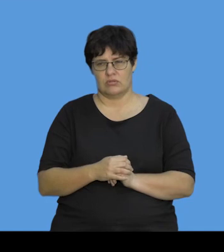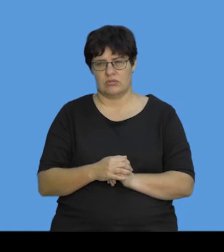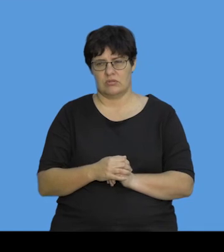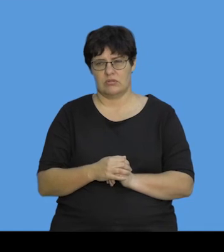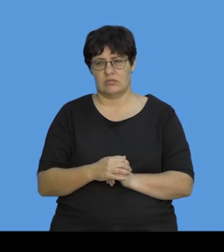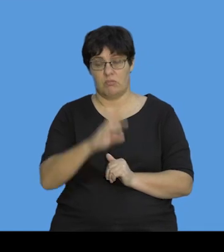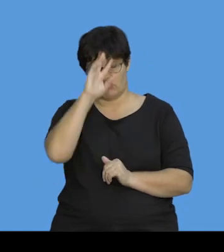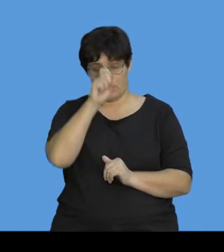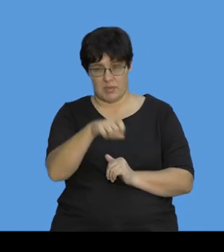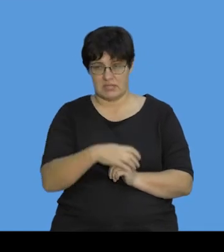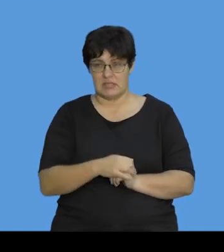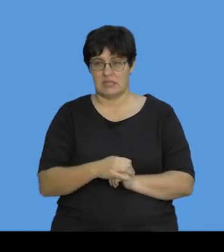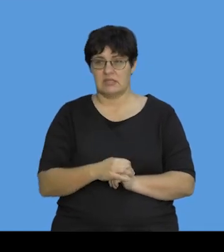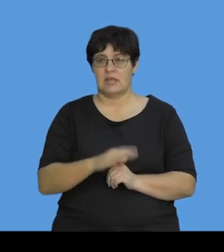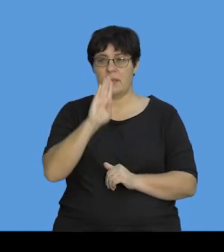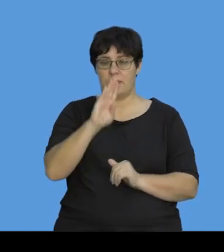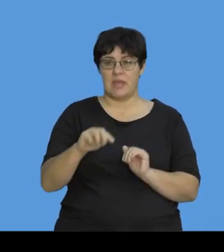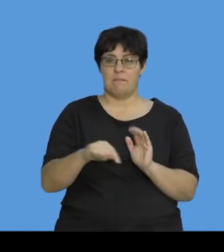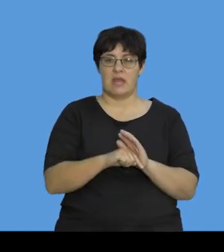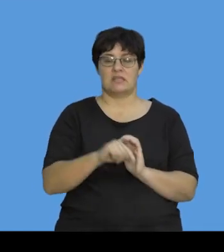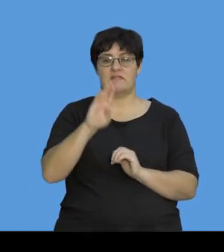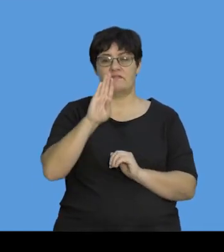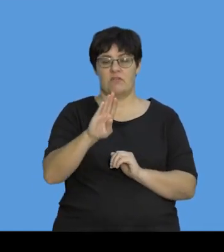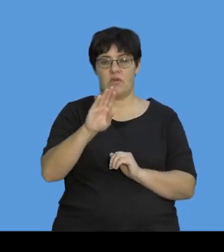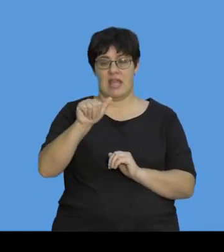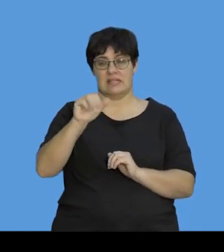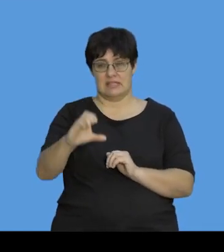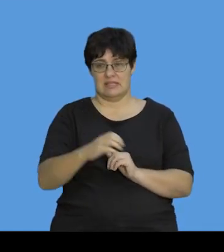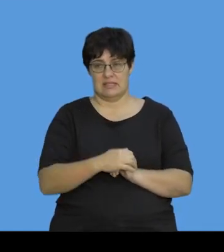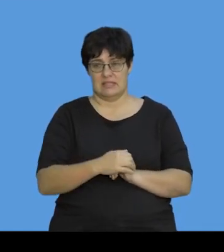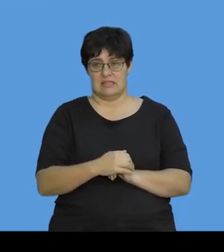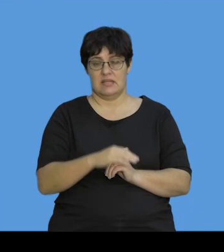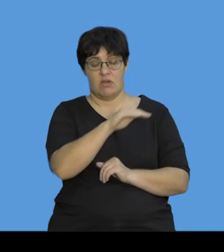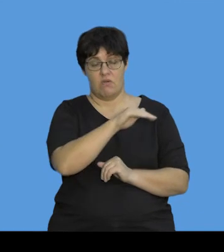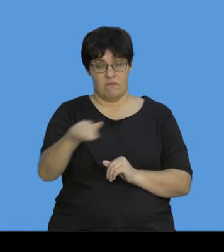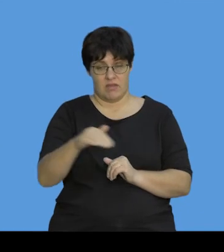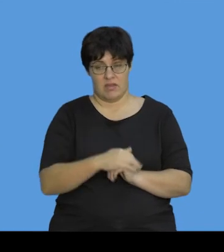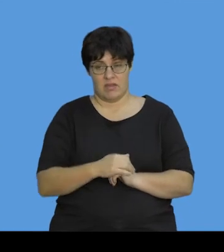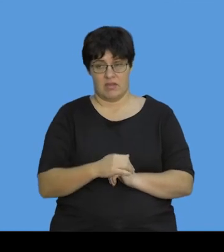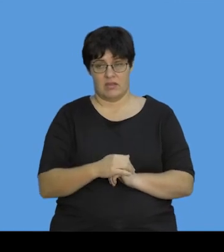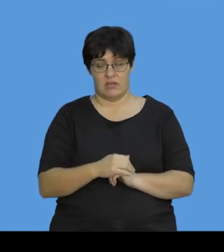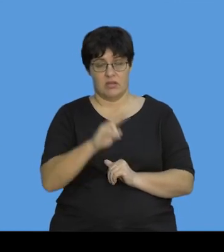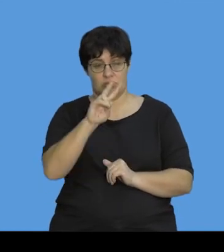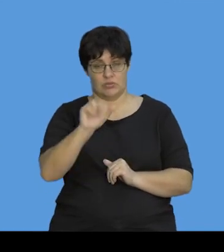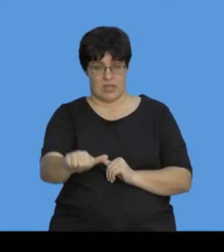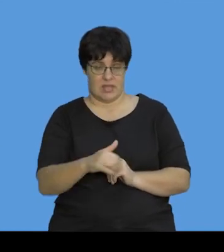this is why you've got to remember it. I do remember it, b minus 4ac